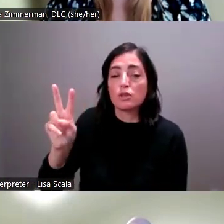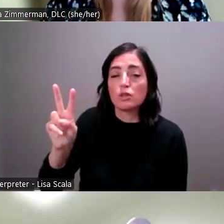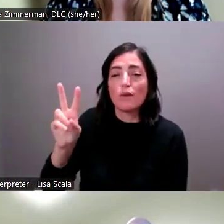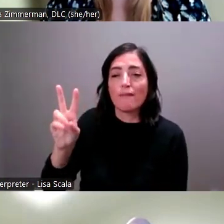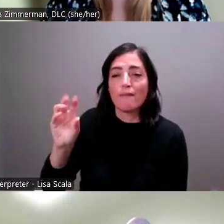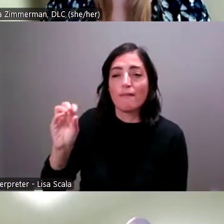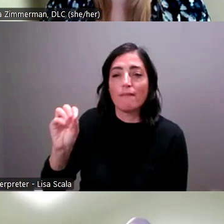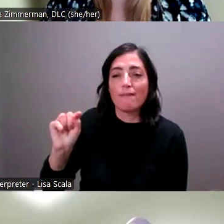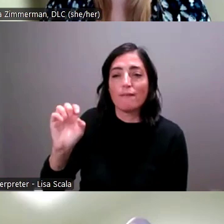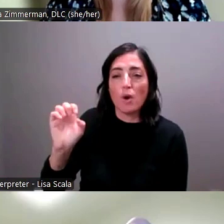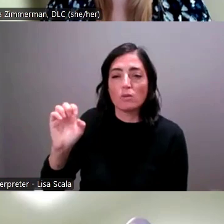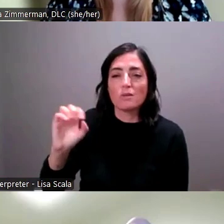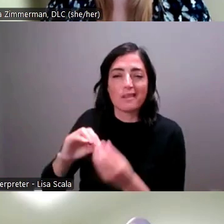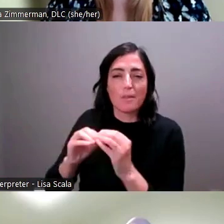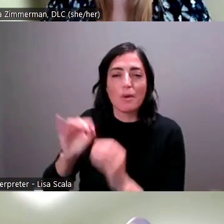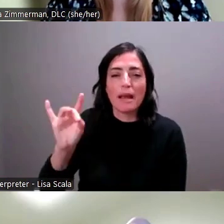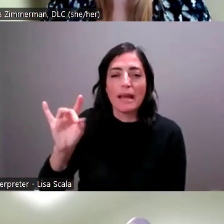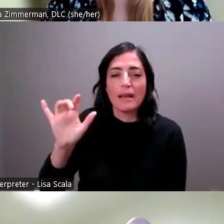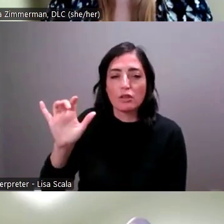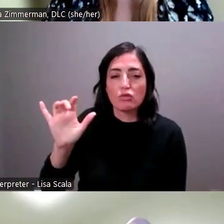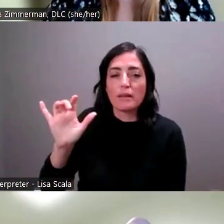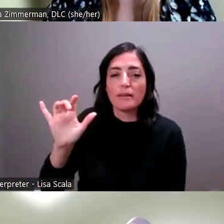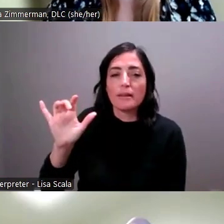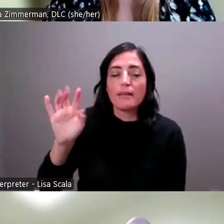800-462-VOTE or 8683.